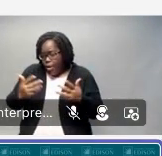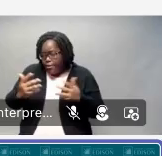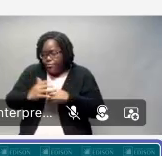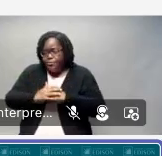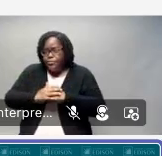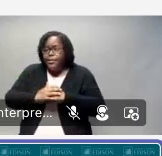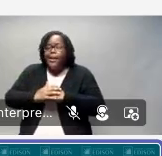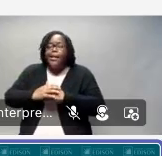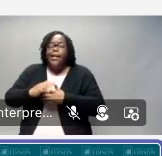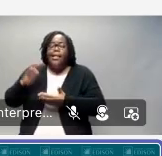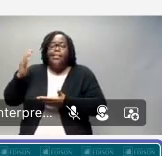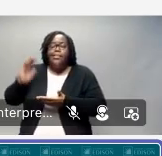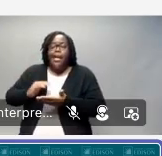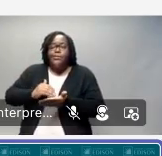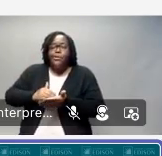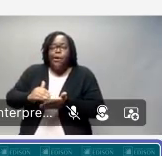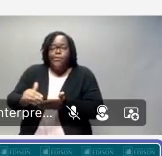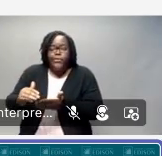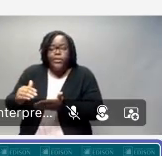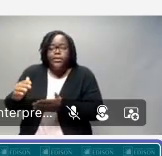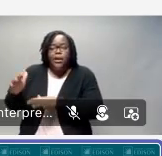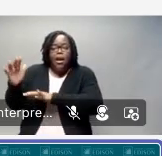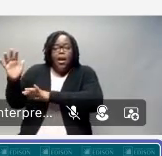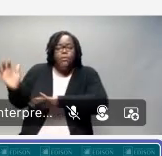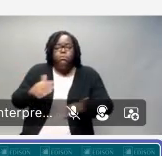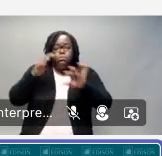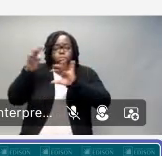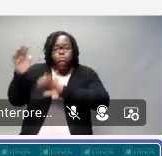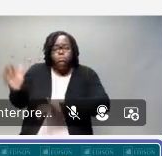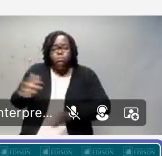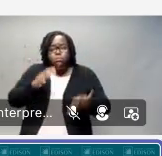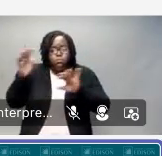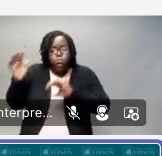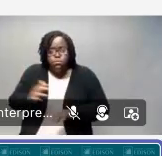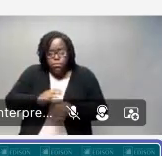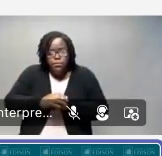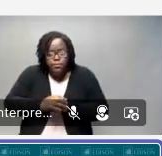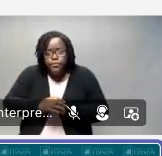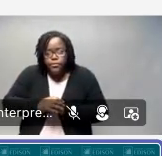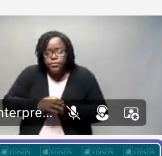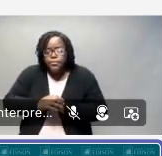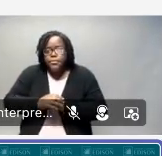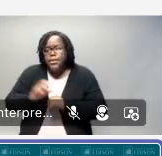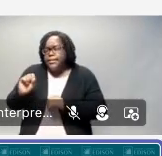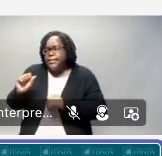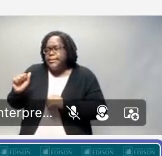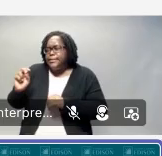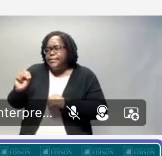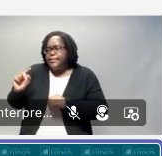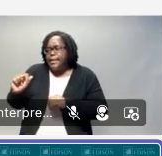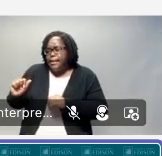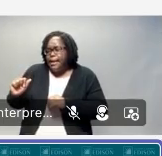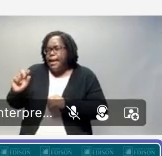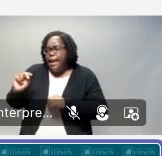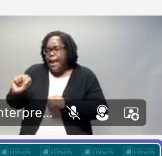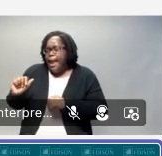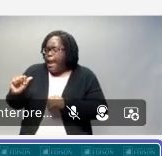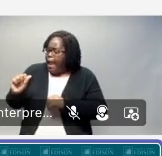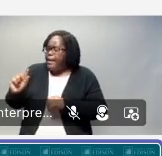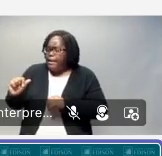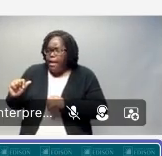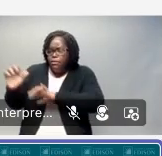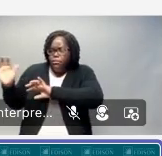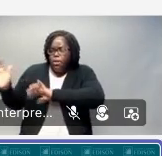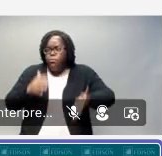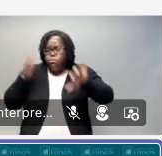diminish the frequency or reduce the frequency of Santa Ana wind events. So there's a kind of a little